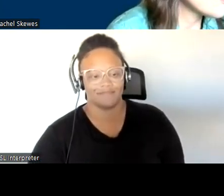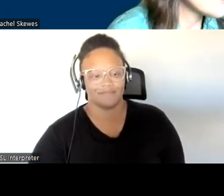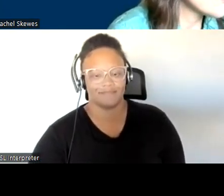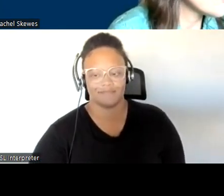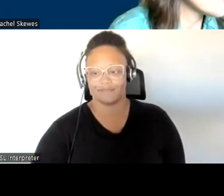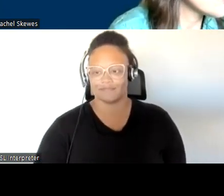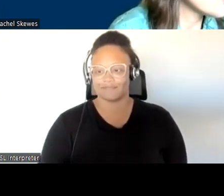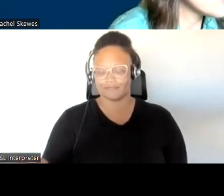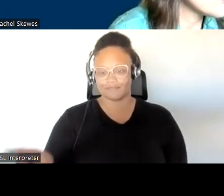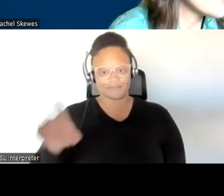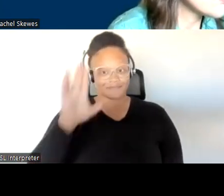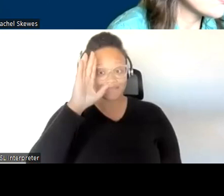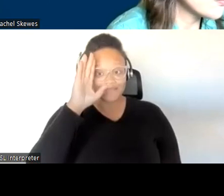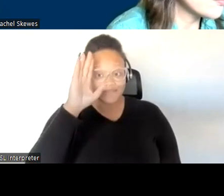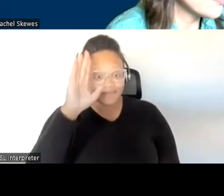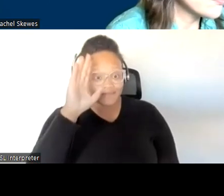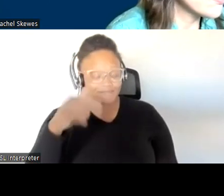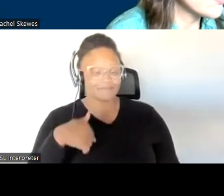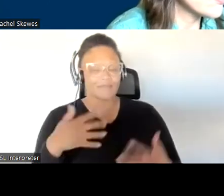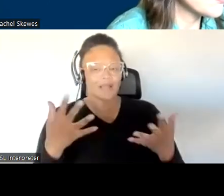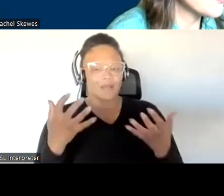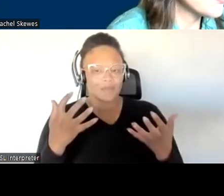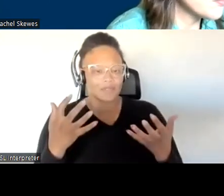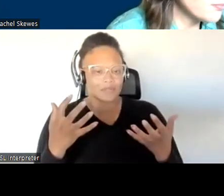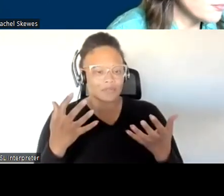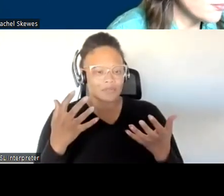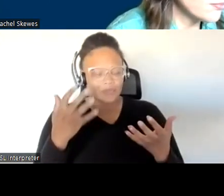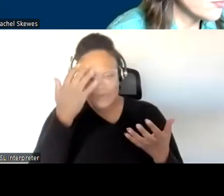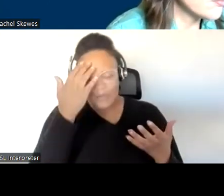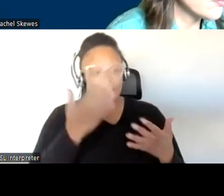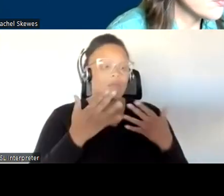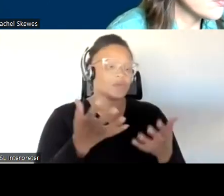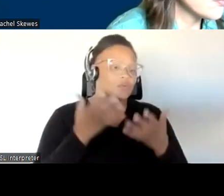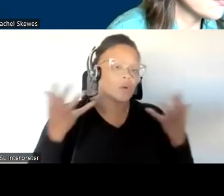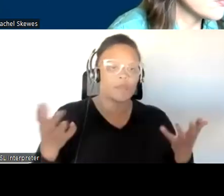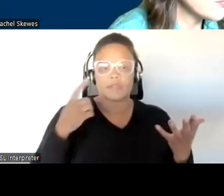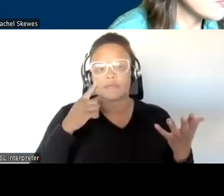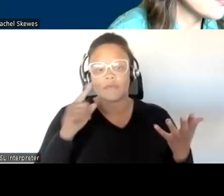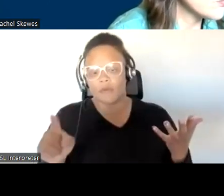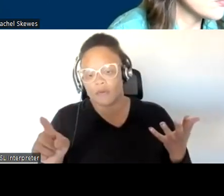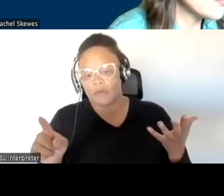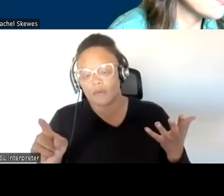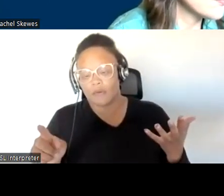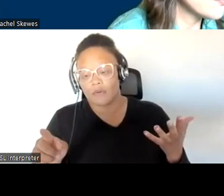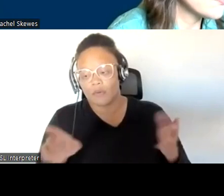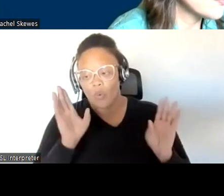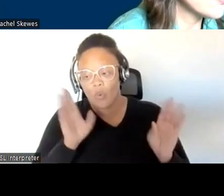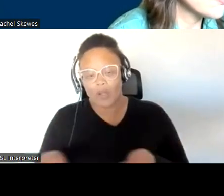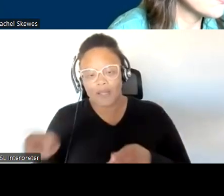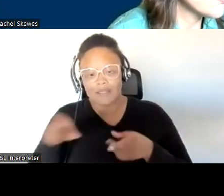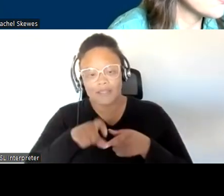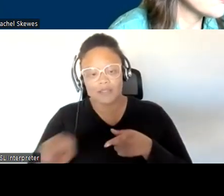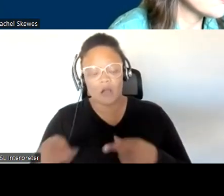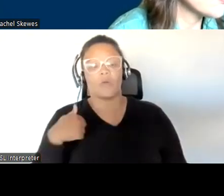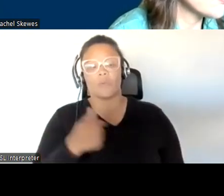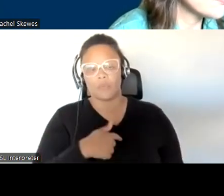Hi, I just wanted to find out, thank you, first of all, thank you so much for organizing this call. We